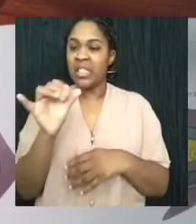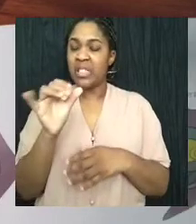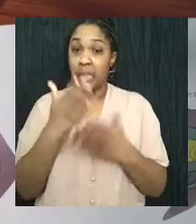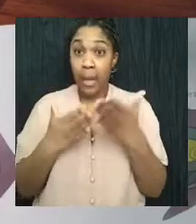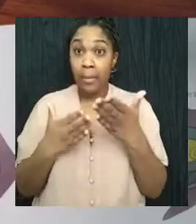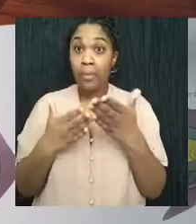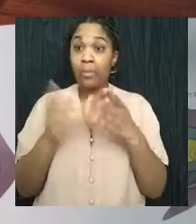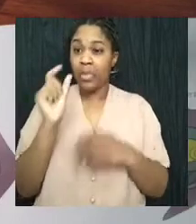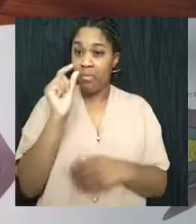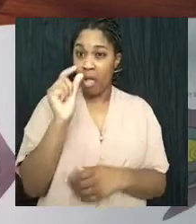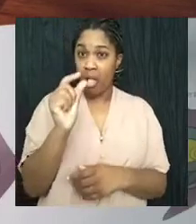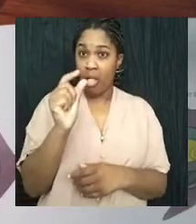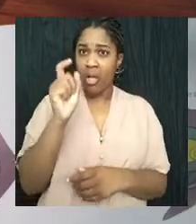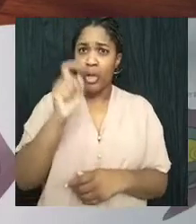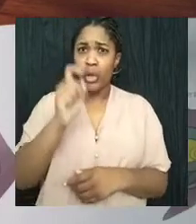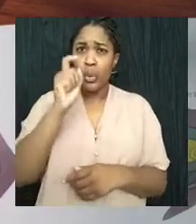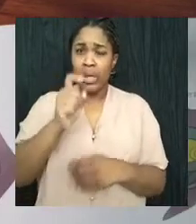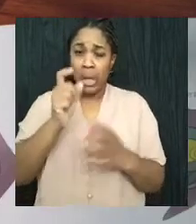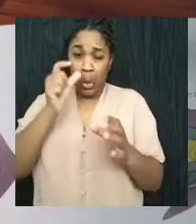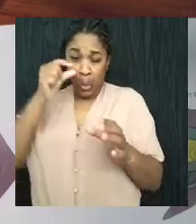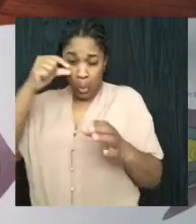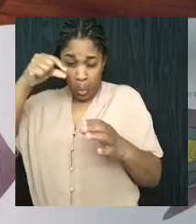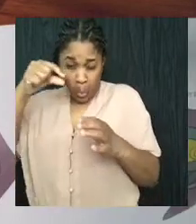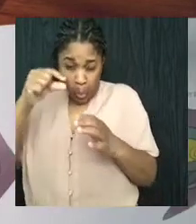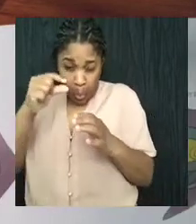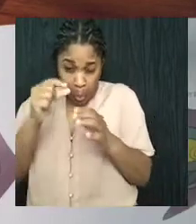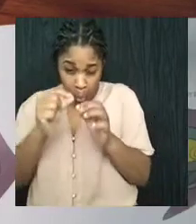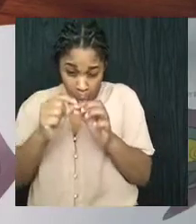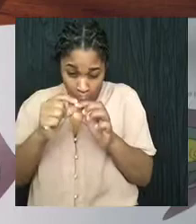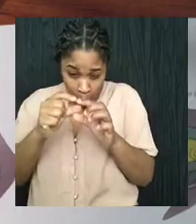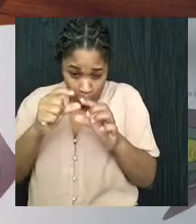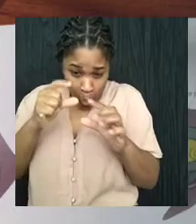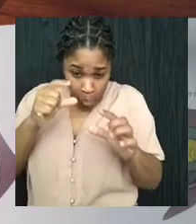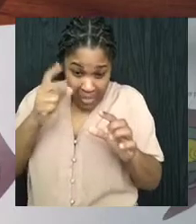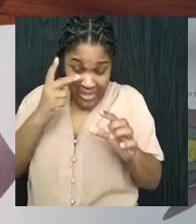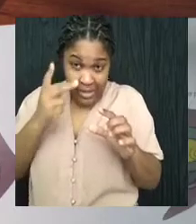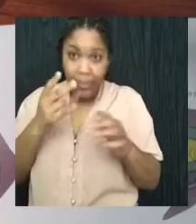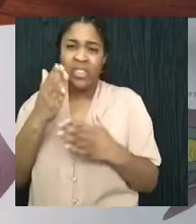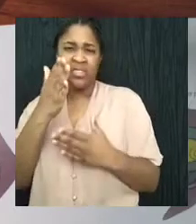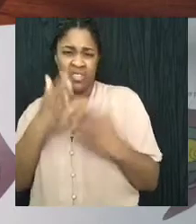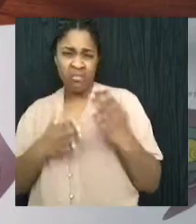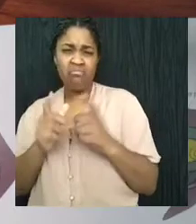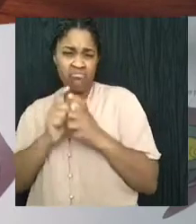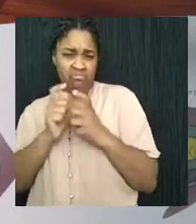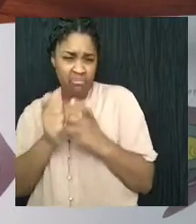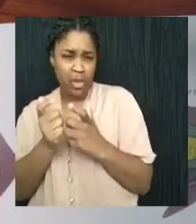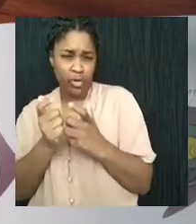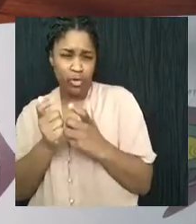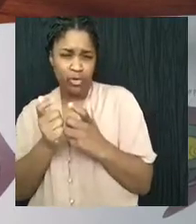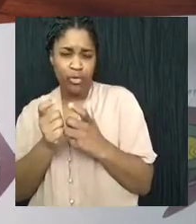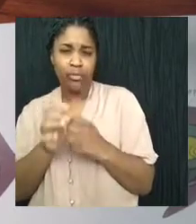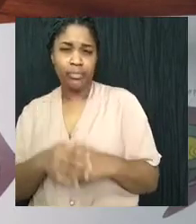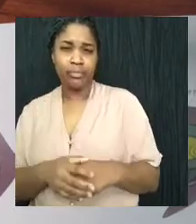tiny. You'd need a microscope to see them. Some are bigger.